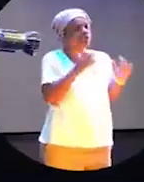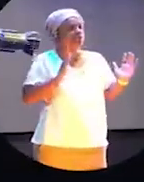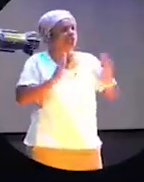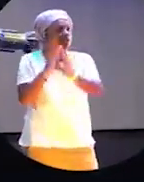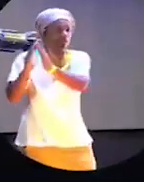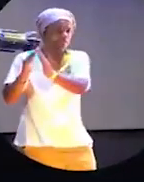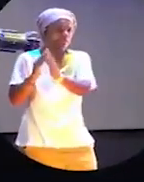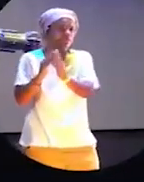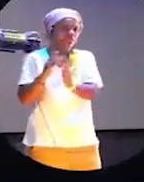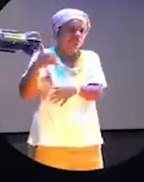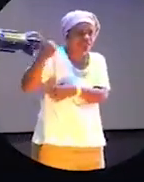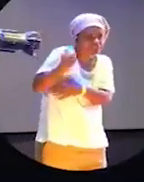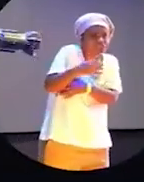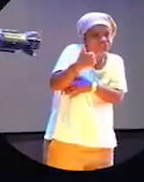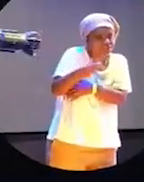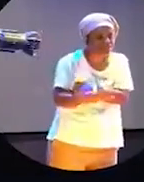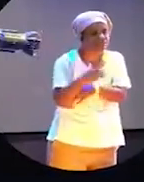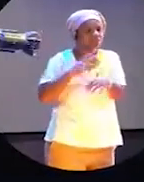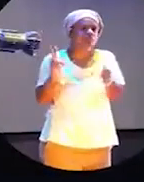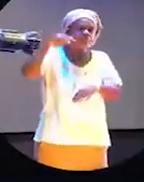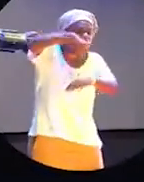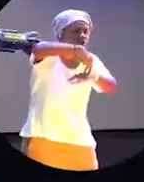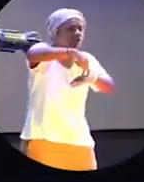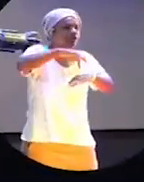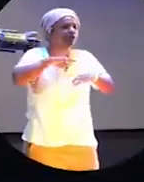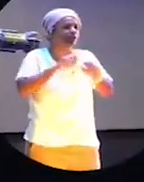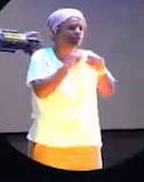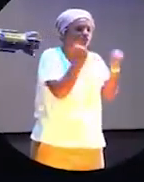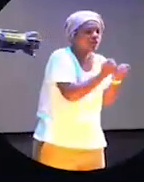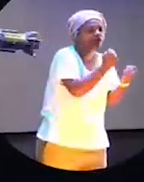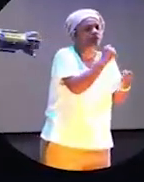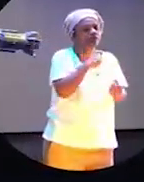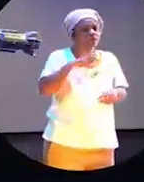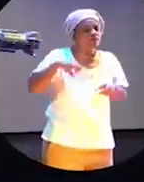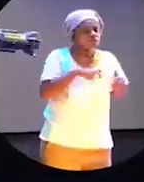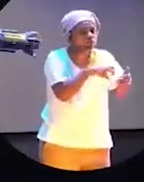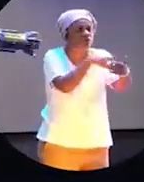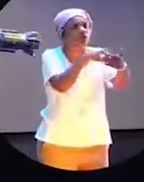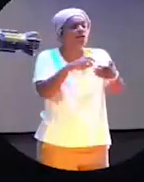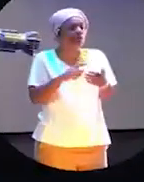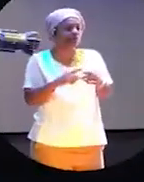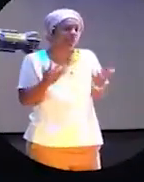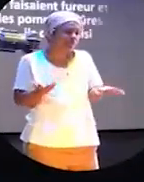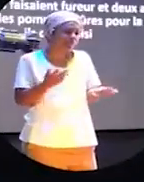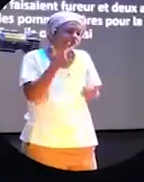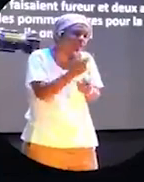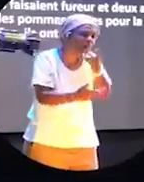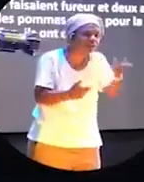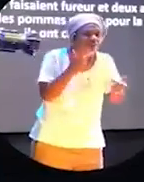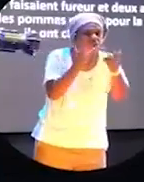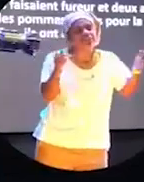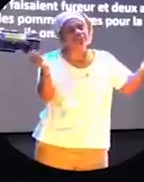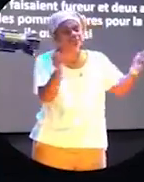out of a moving vehicle to save mine and my sister's lives. When my mouth tasted gravel, I knew what it was like to not be Superman. Kidnapping was all